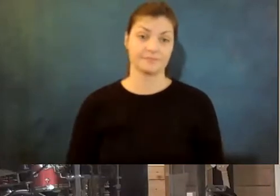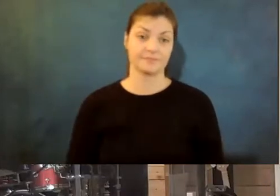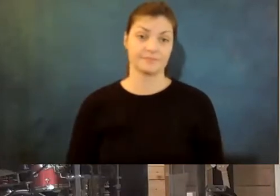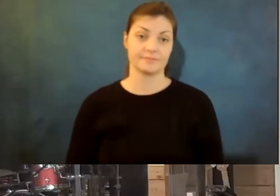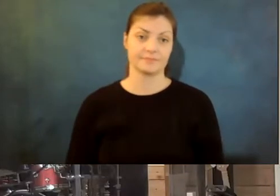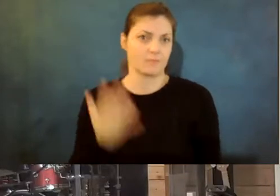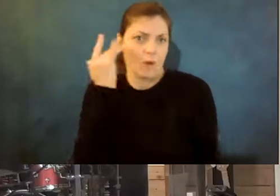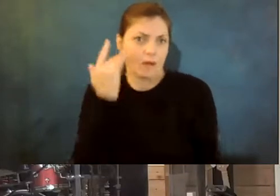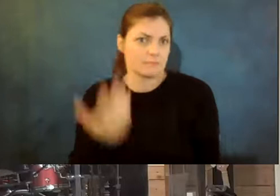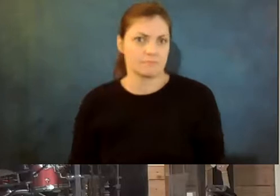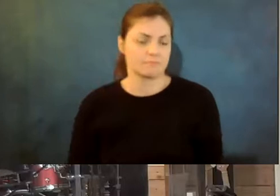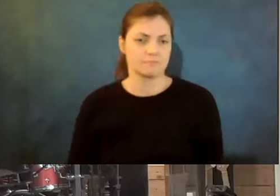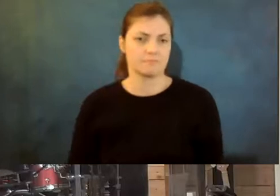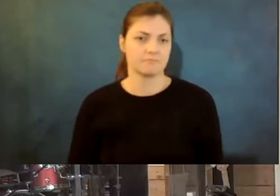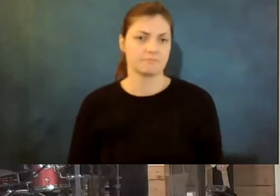Why?